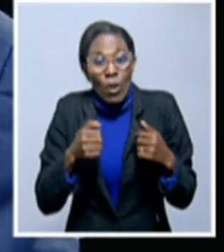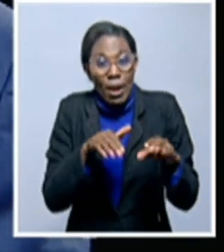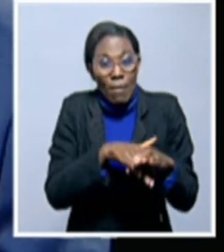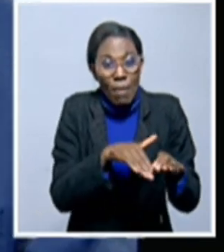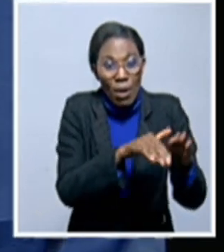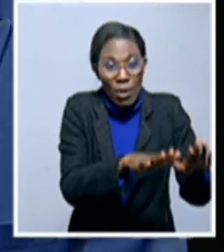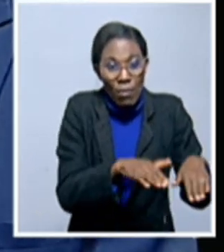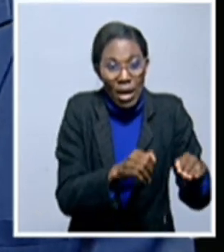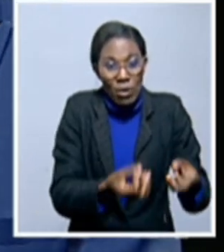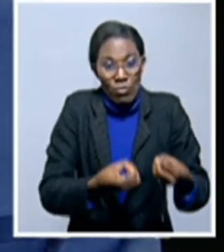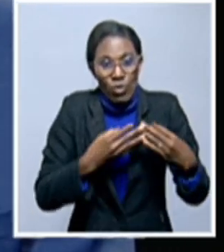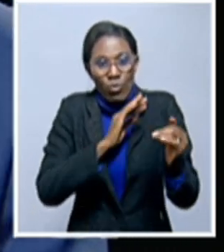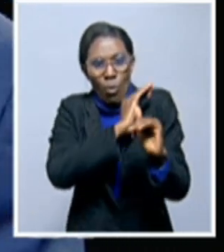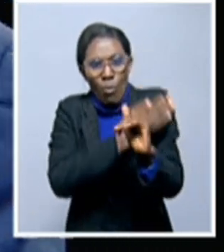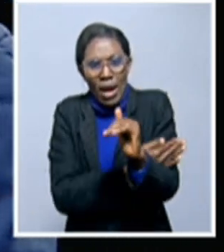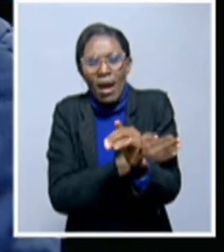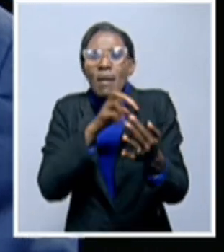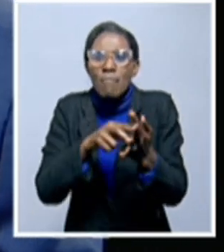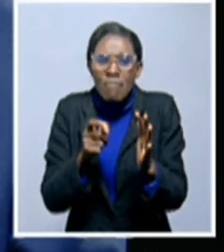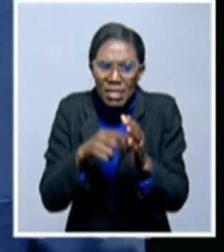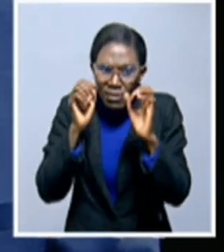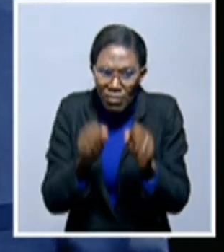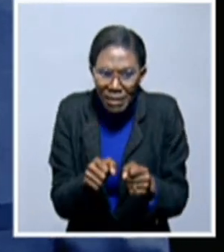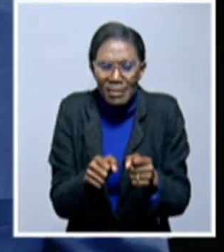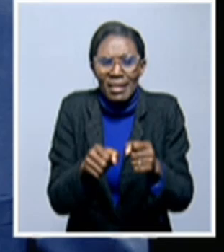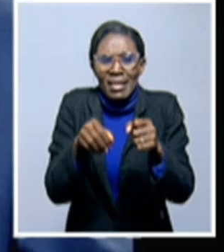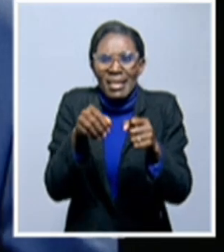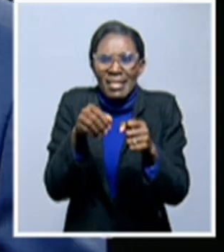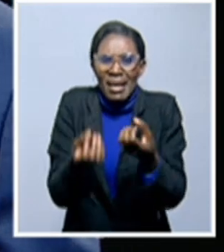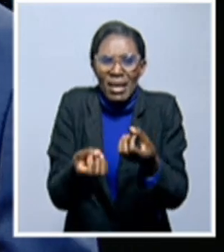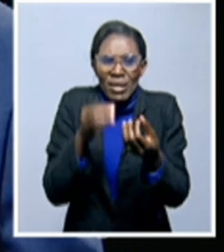power invested in them is for them to summon or to subpoena any